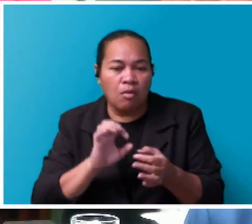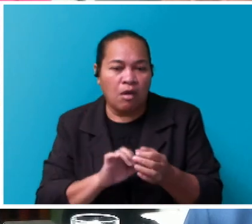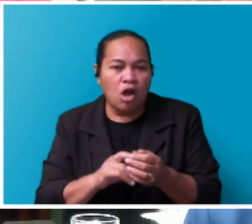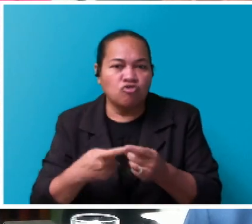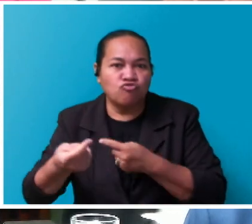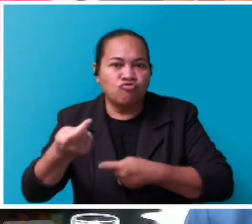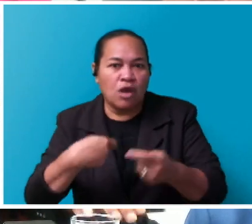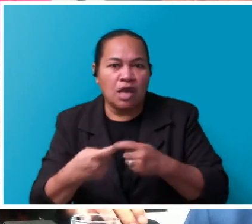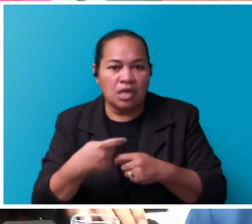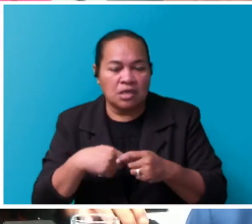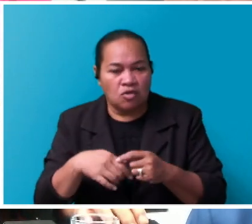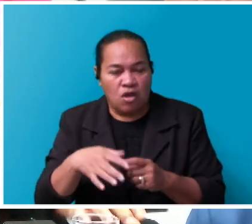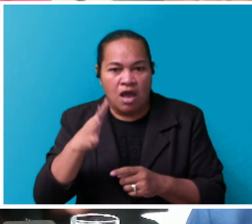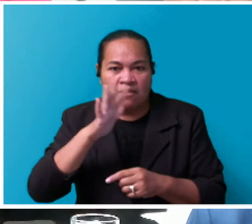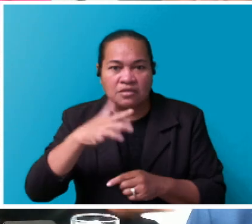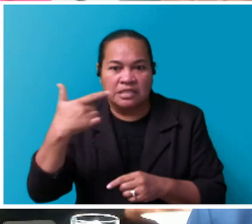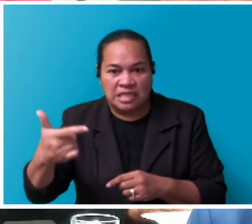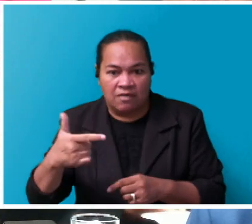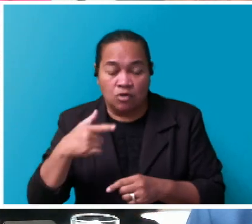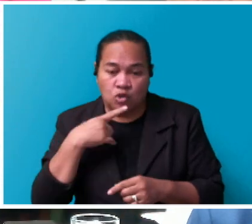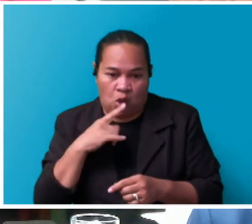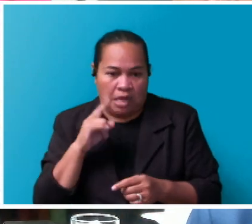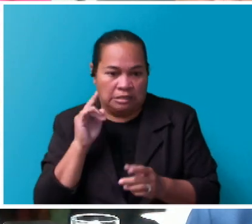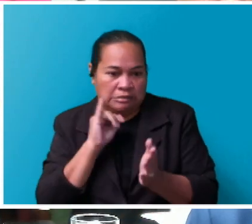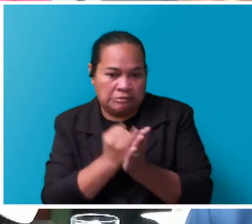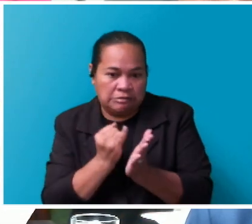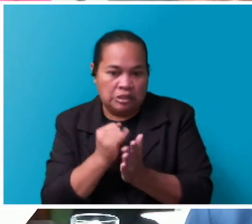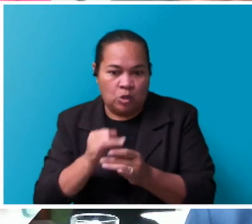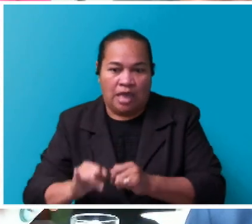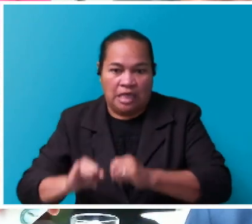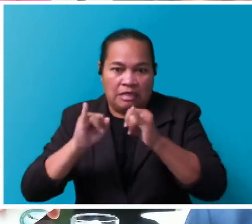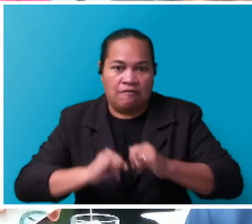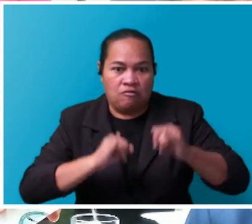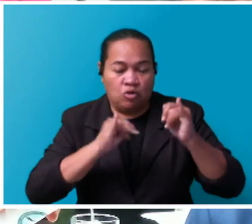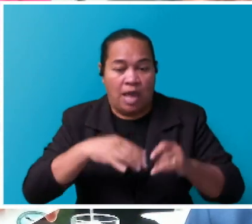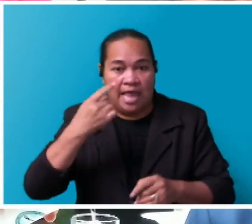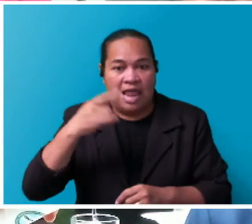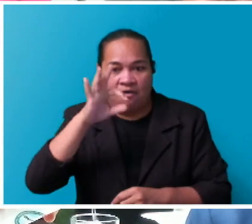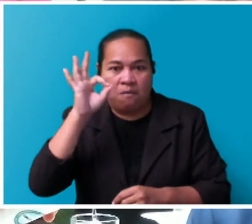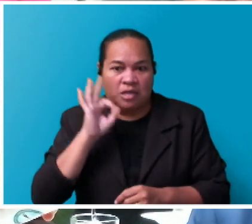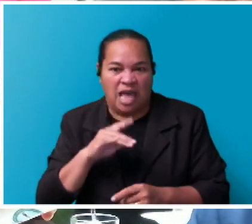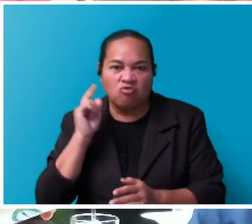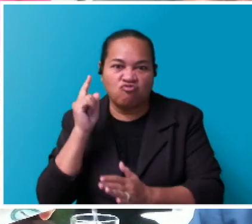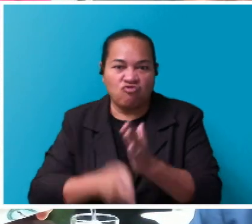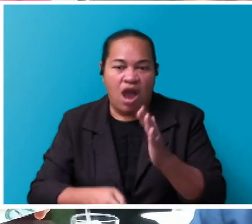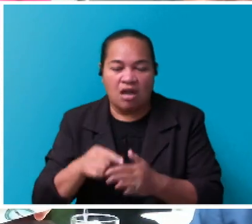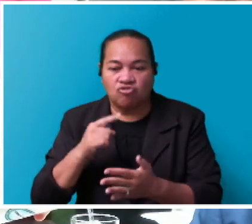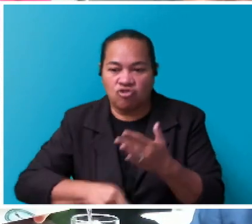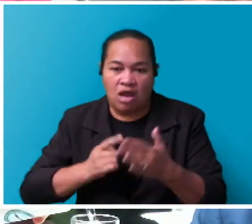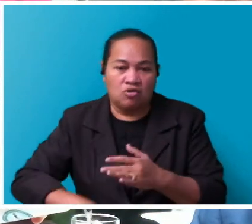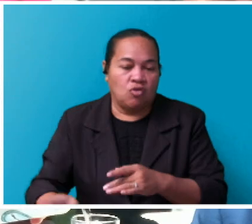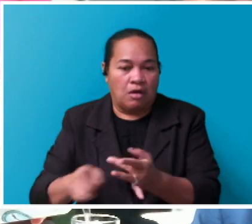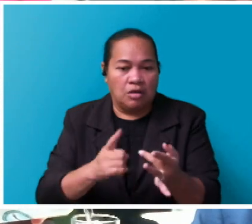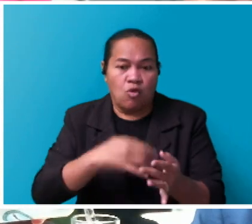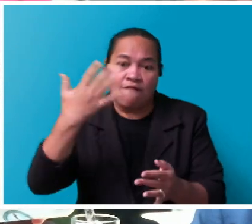and were subjected to higher individualized tariffs ranging from 11% to 50%,